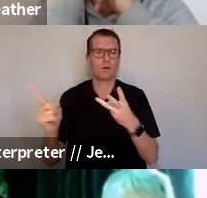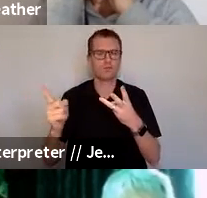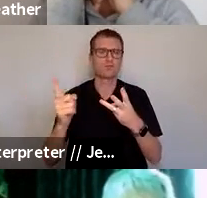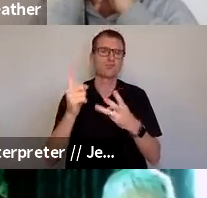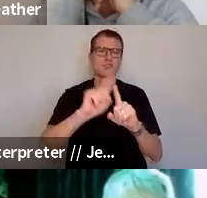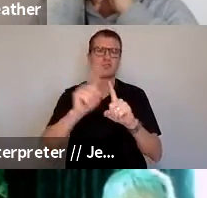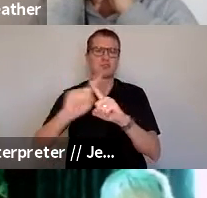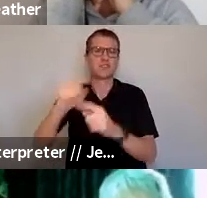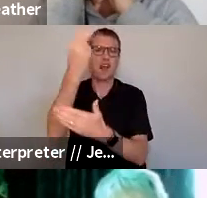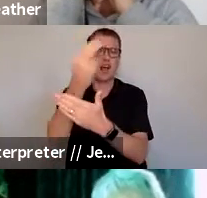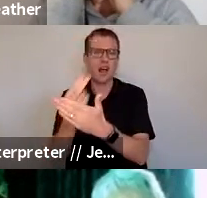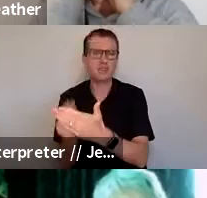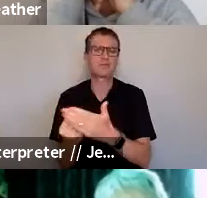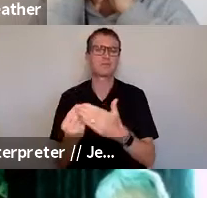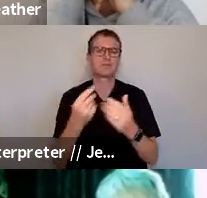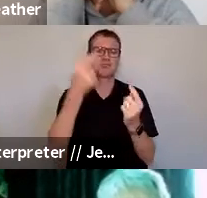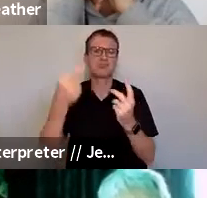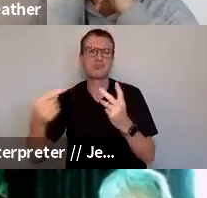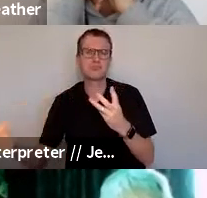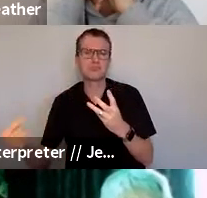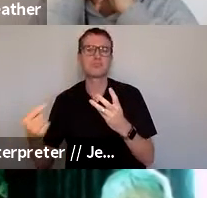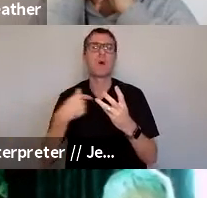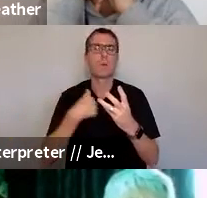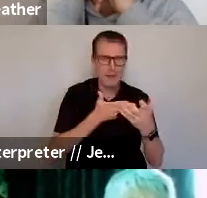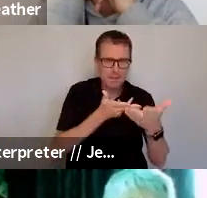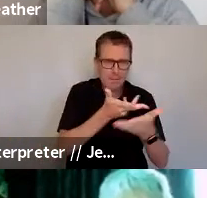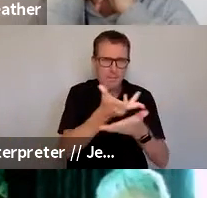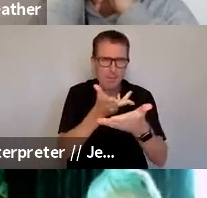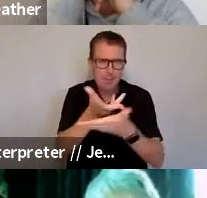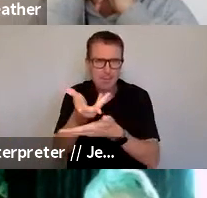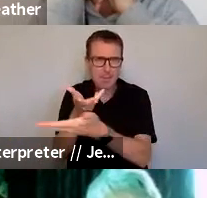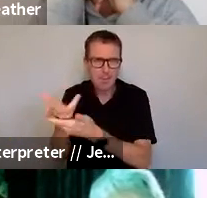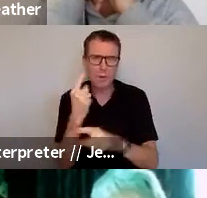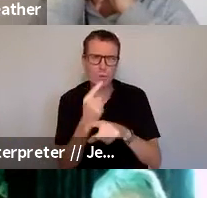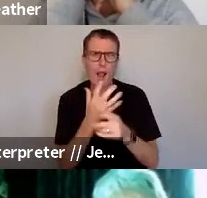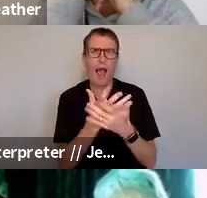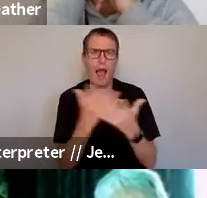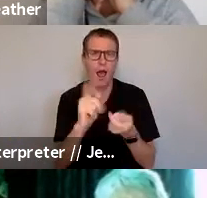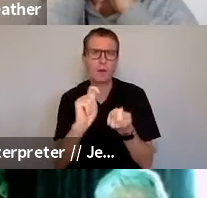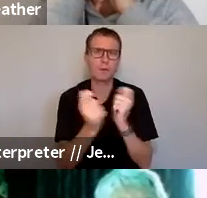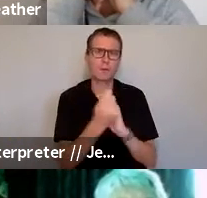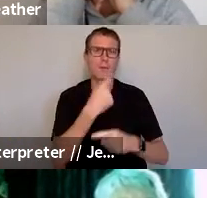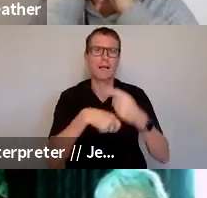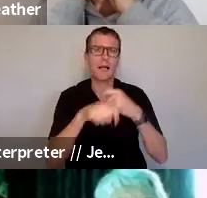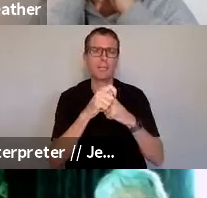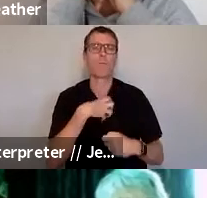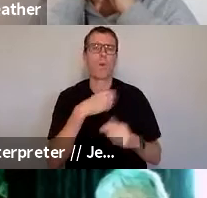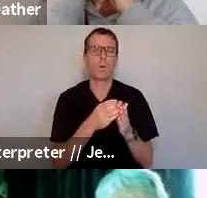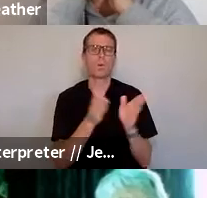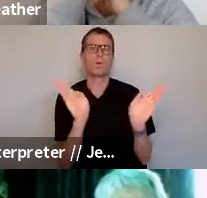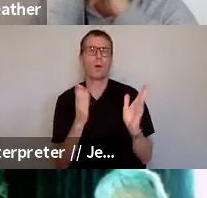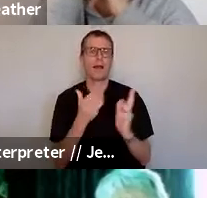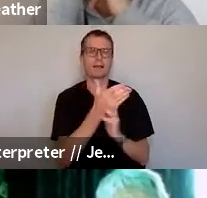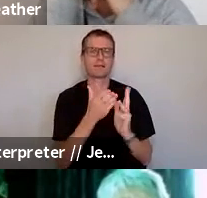their performance, their exhibition, to be more accessible and inclusive of all people. So that can be people who are deaf,